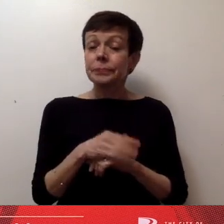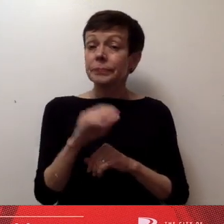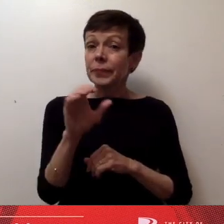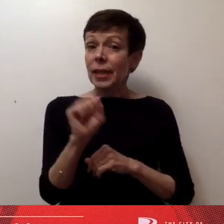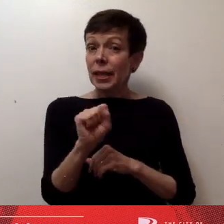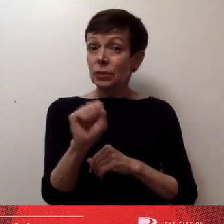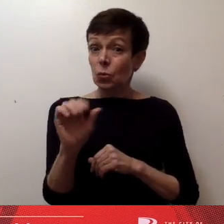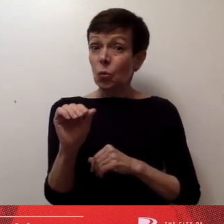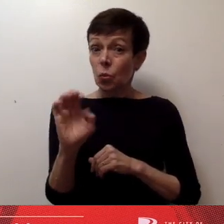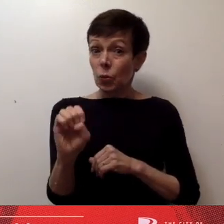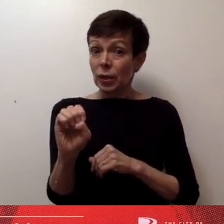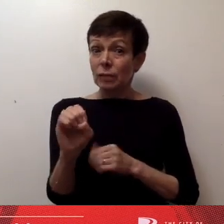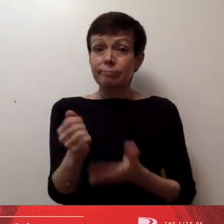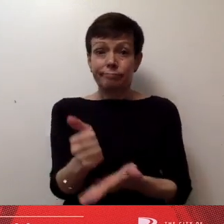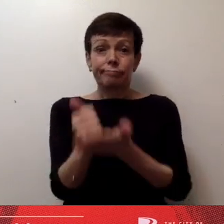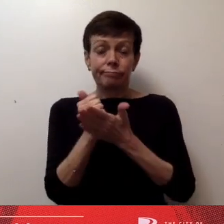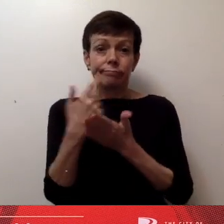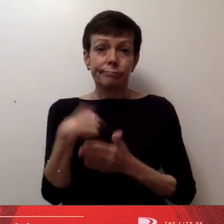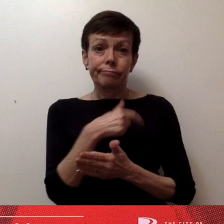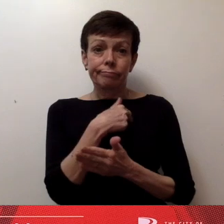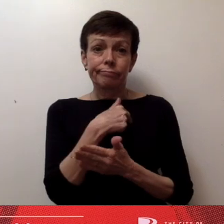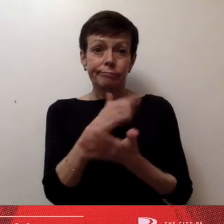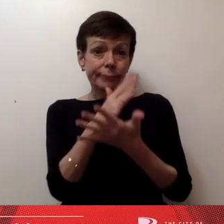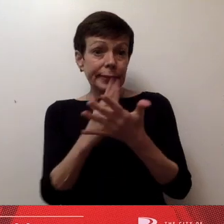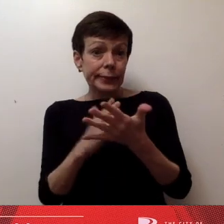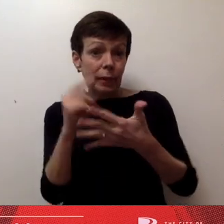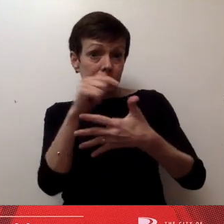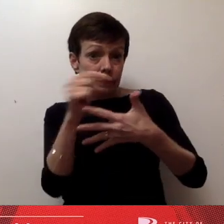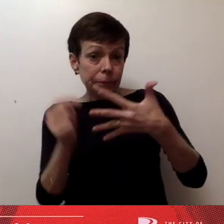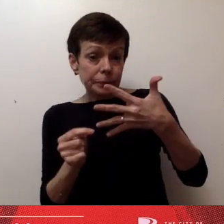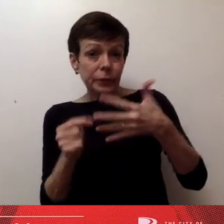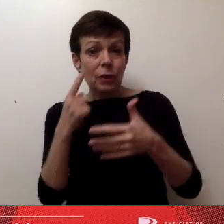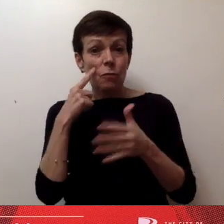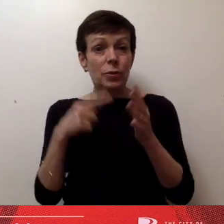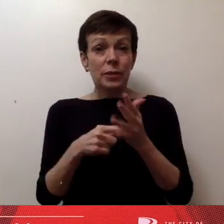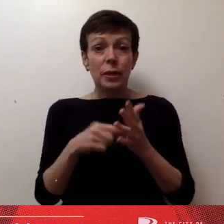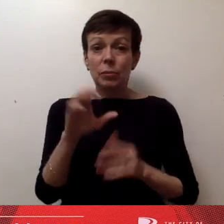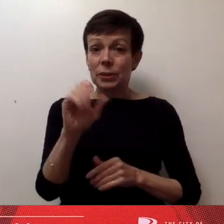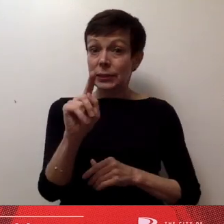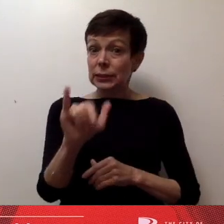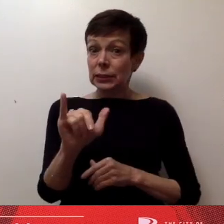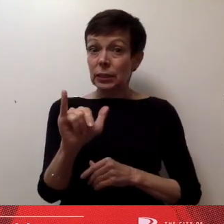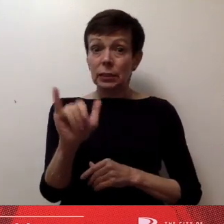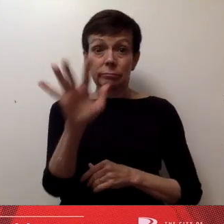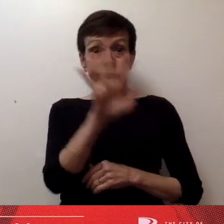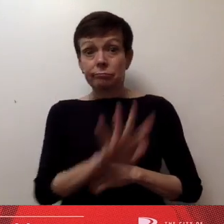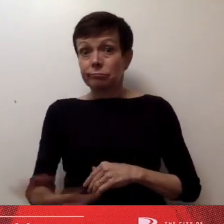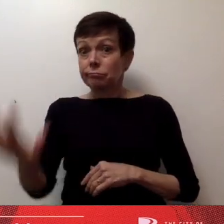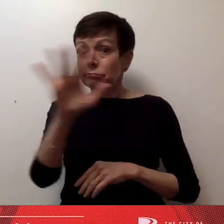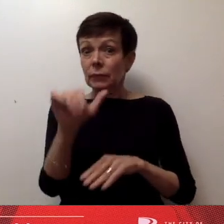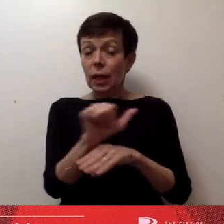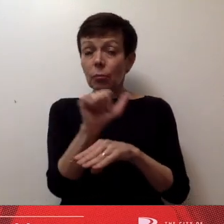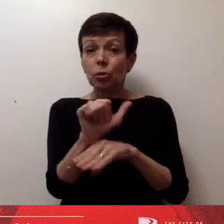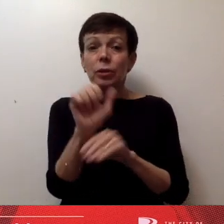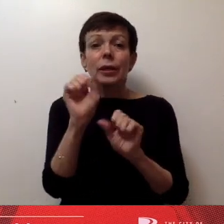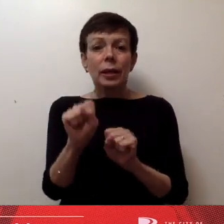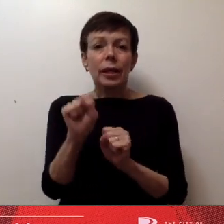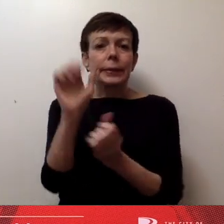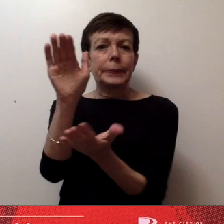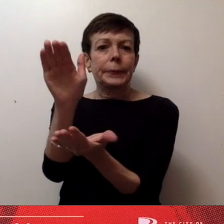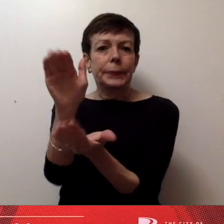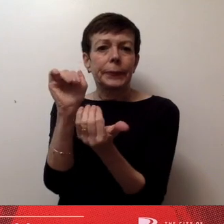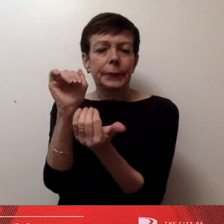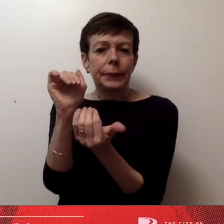the city in a couple of key areas. It helps municipalities all across the province attain access to additional resources